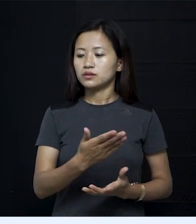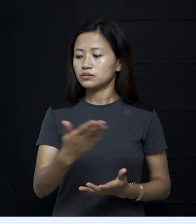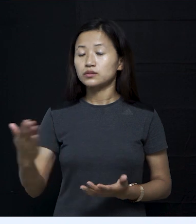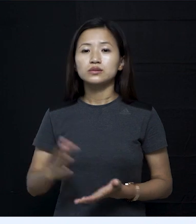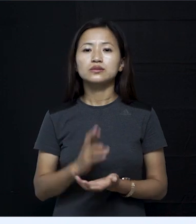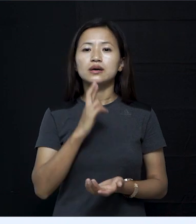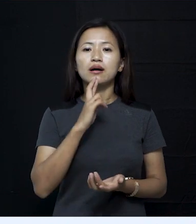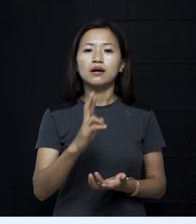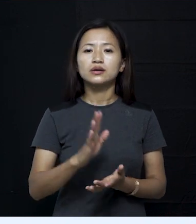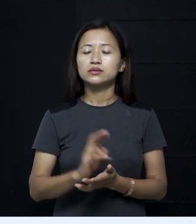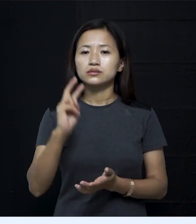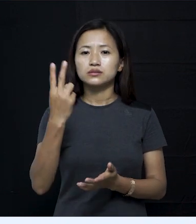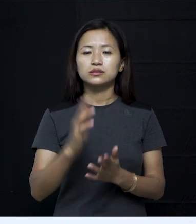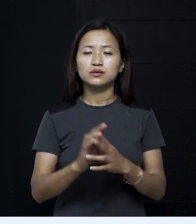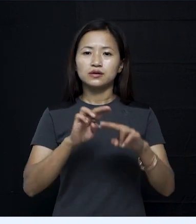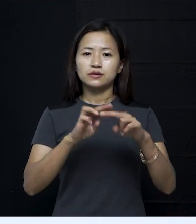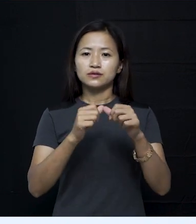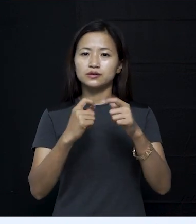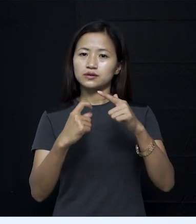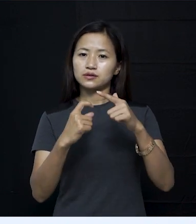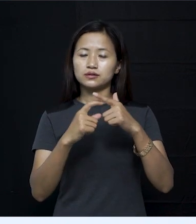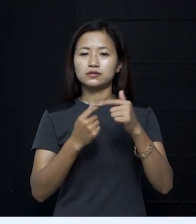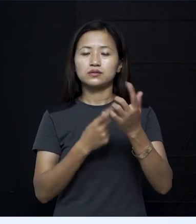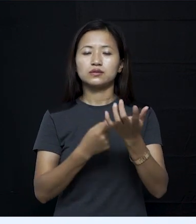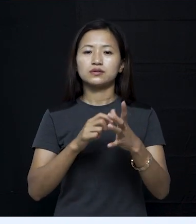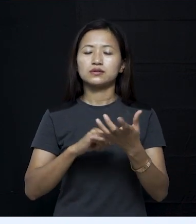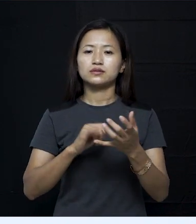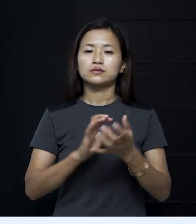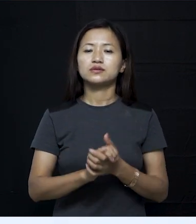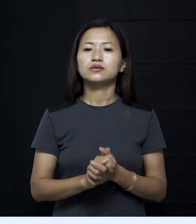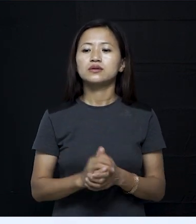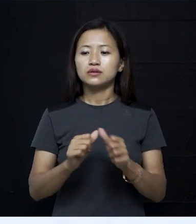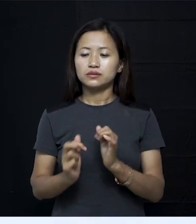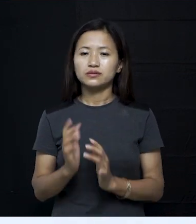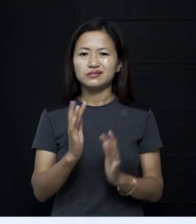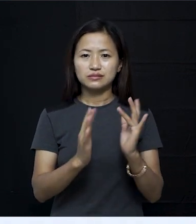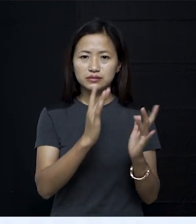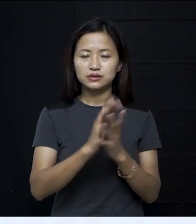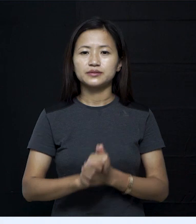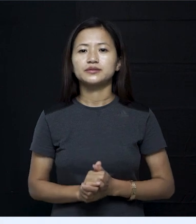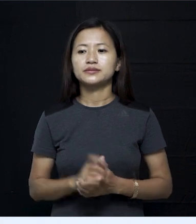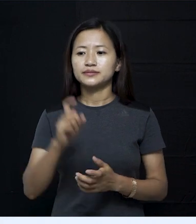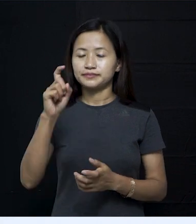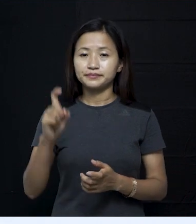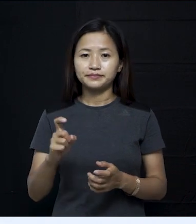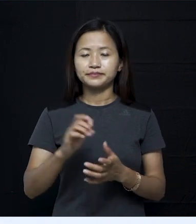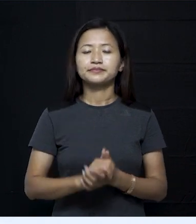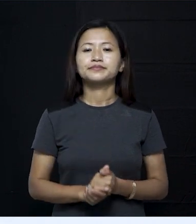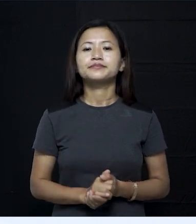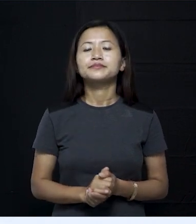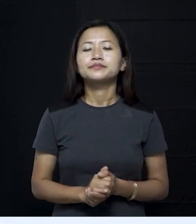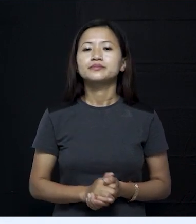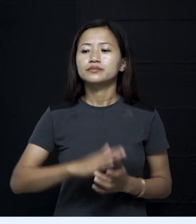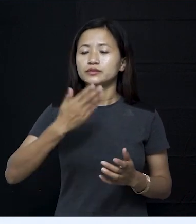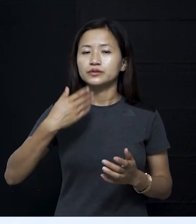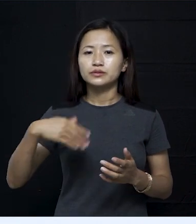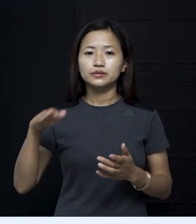whether irrigation, they will be able to get irrigation or not, all those fertilizers and so on. And then we also have